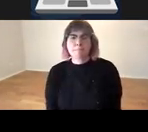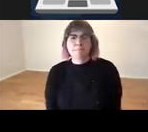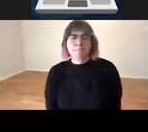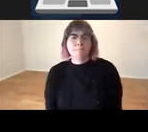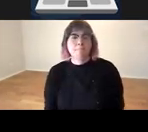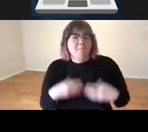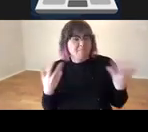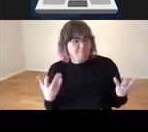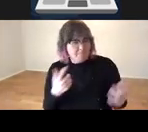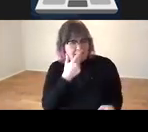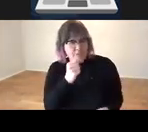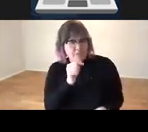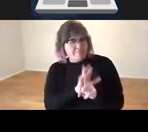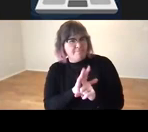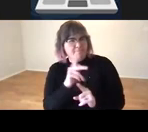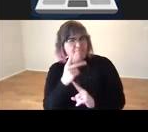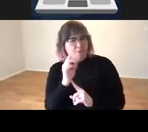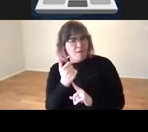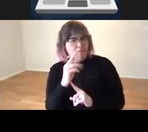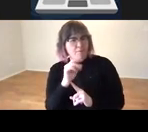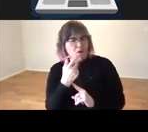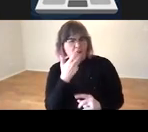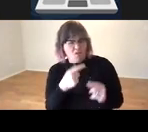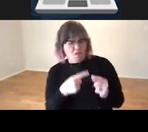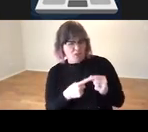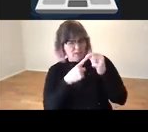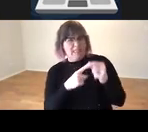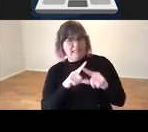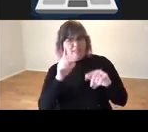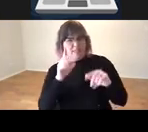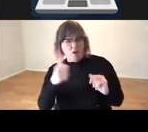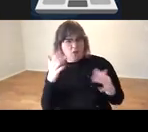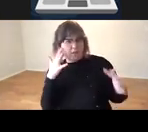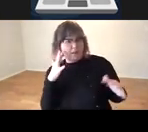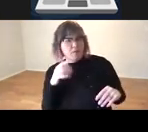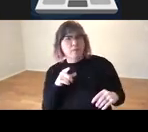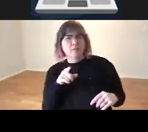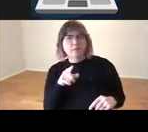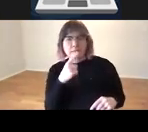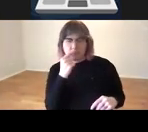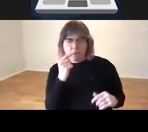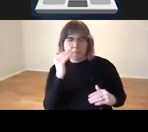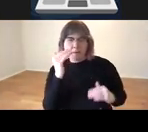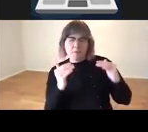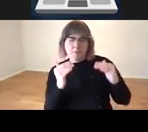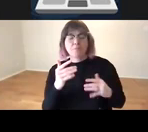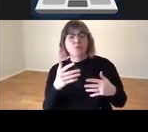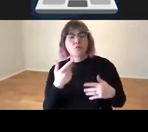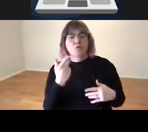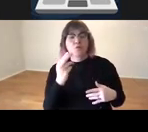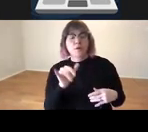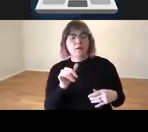All right, and so what's interesting about the pong-pong call, not only is it very unique from anything we've heard already, but what's interesting is gray whales are actually